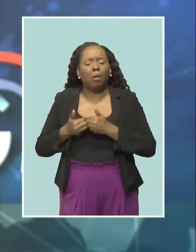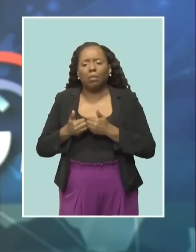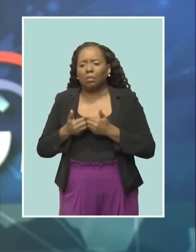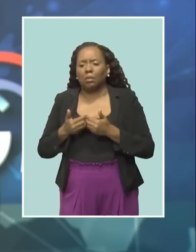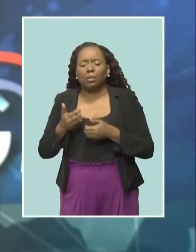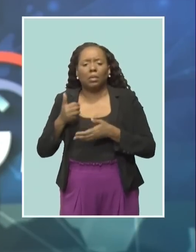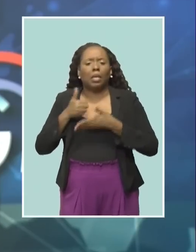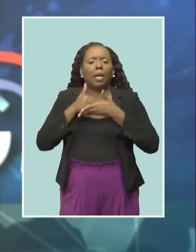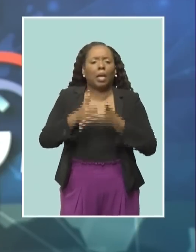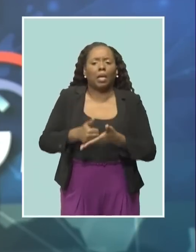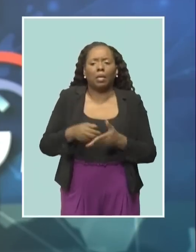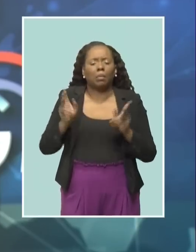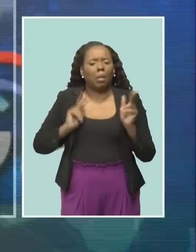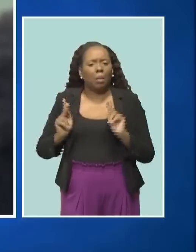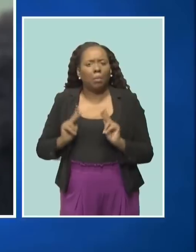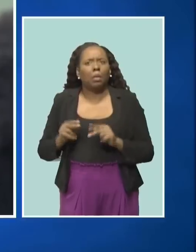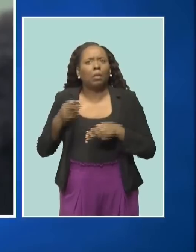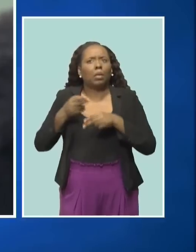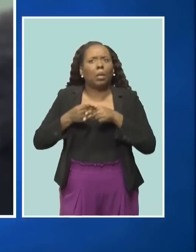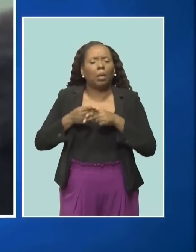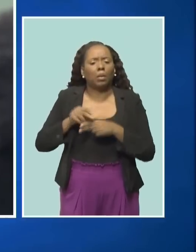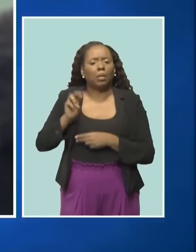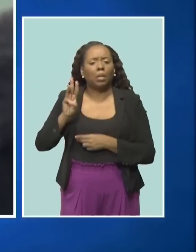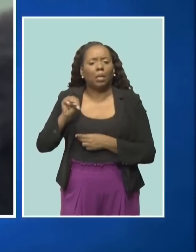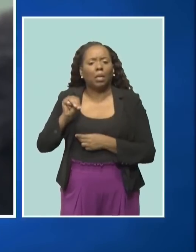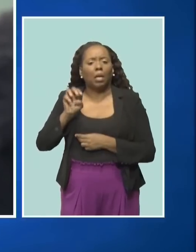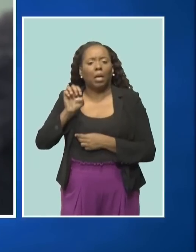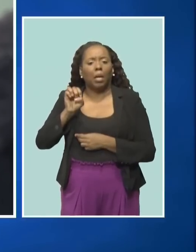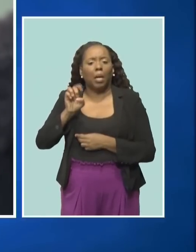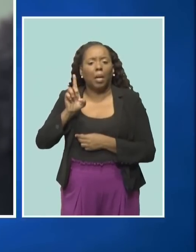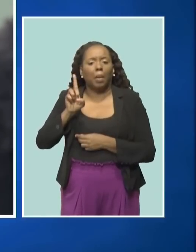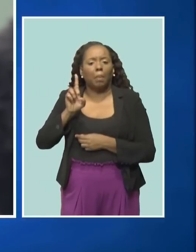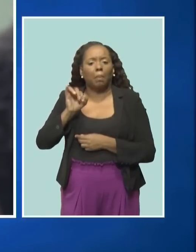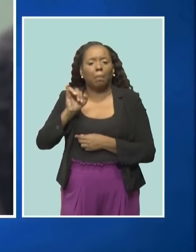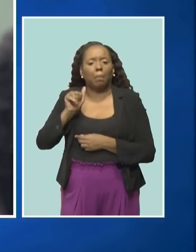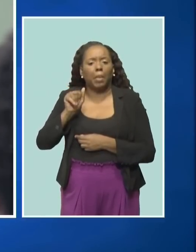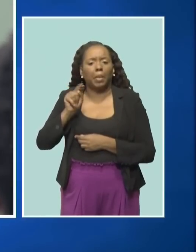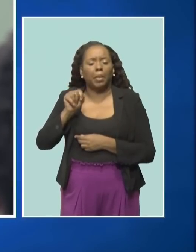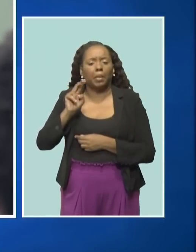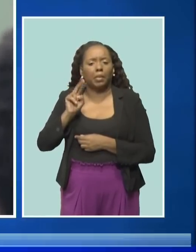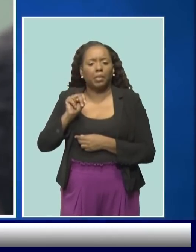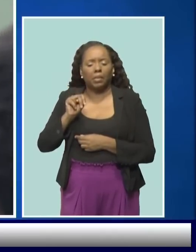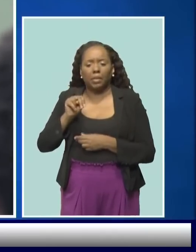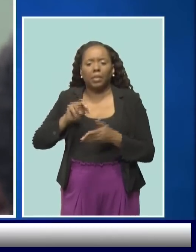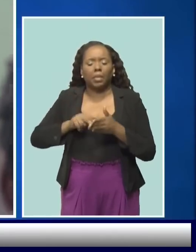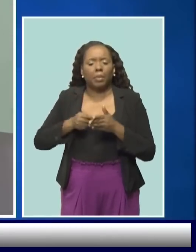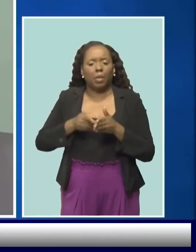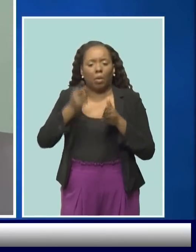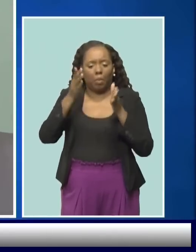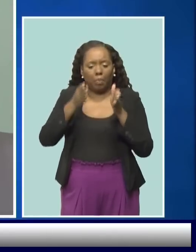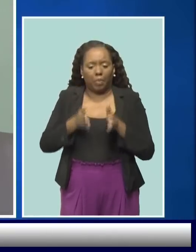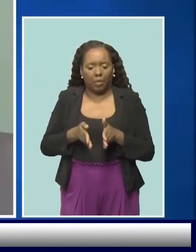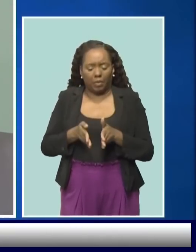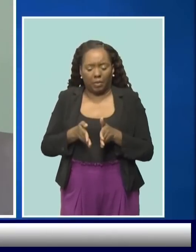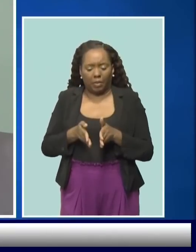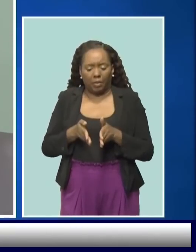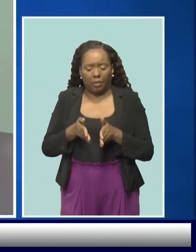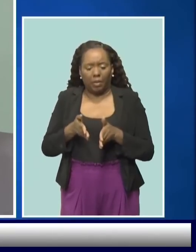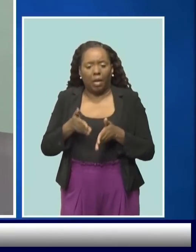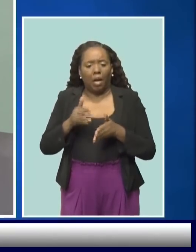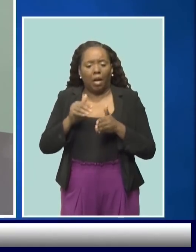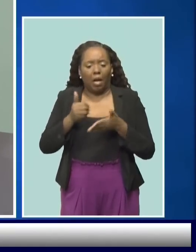Week. I said to myself when I was chief, well, how do I,